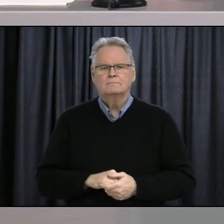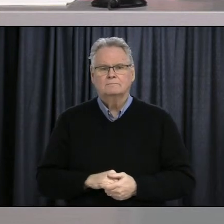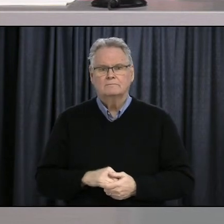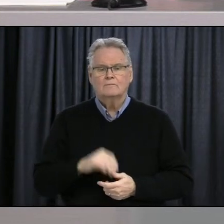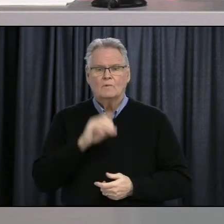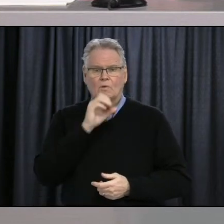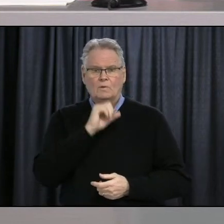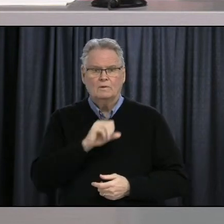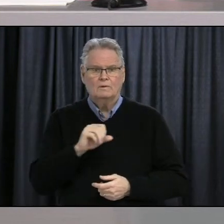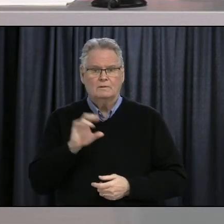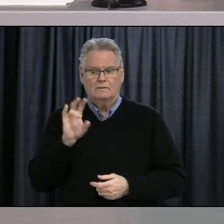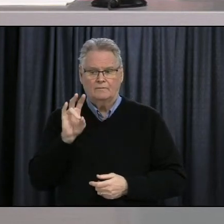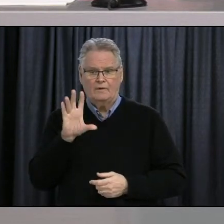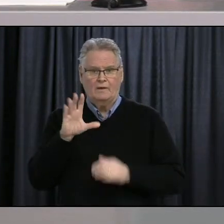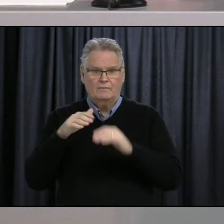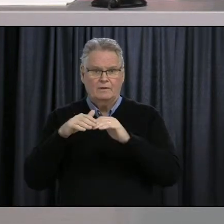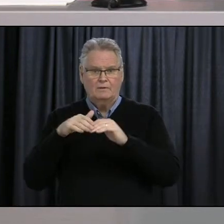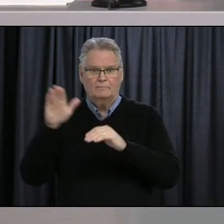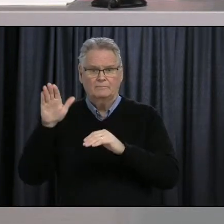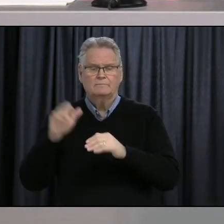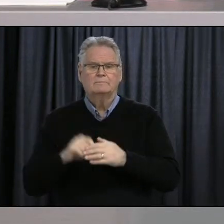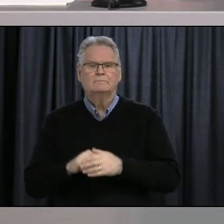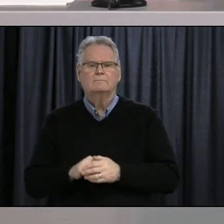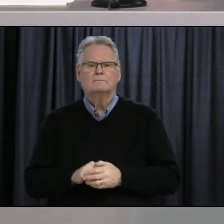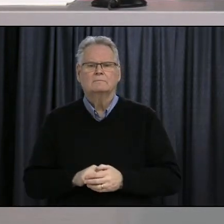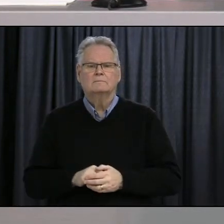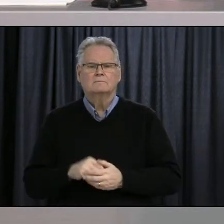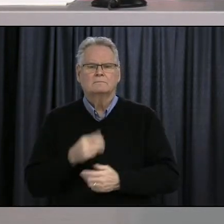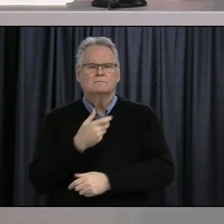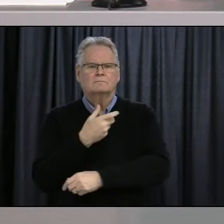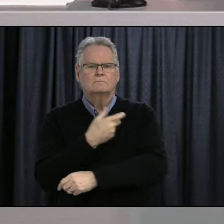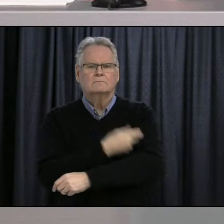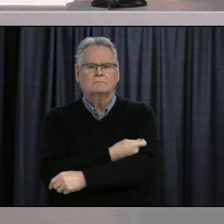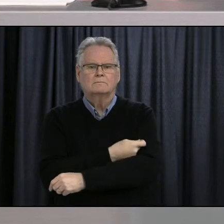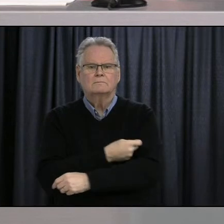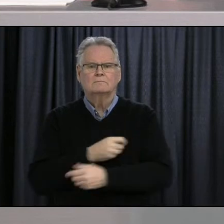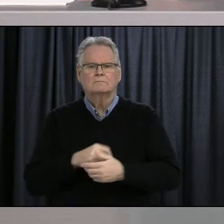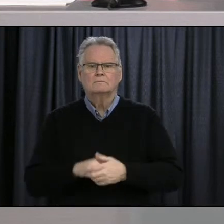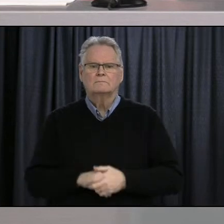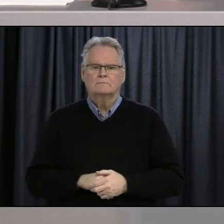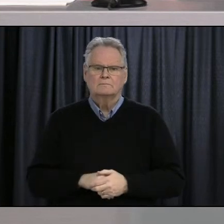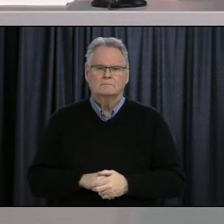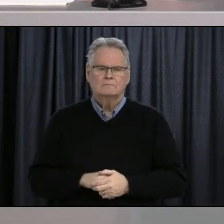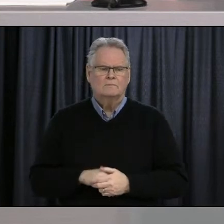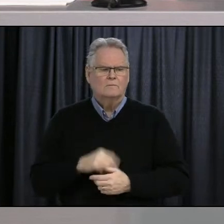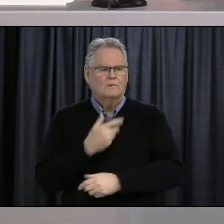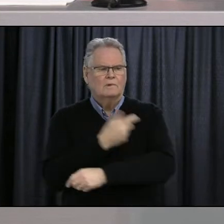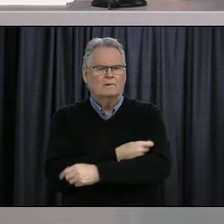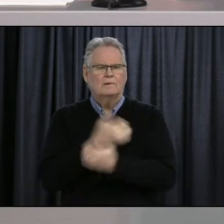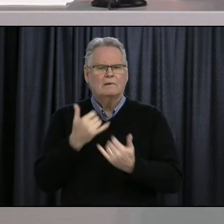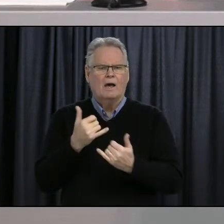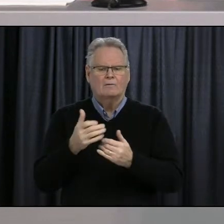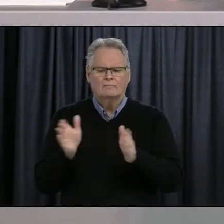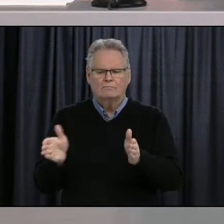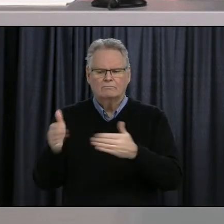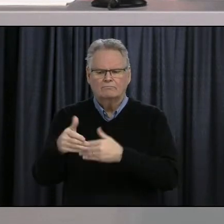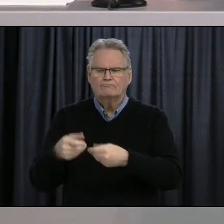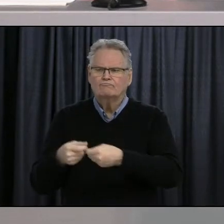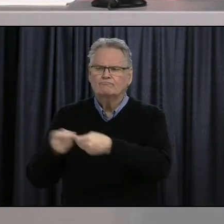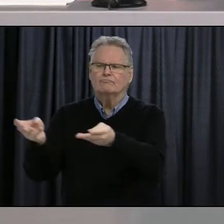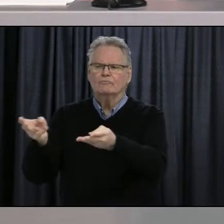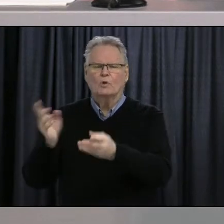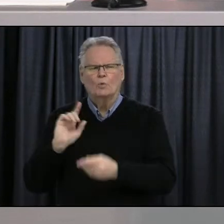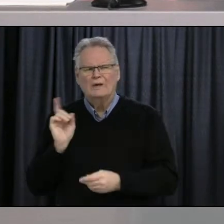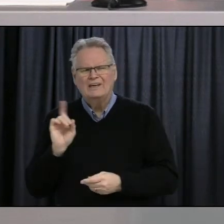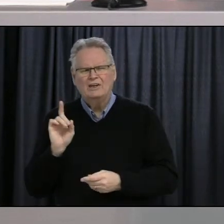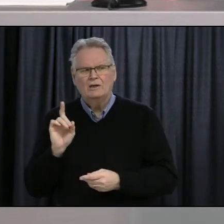for example. Why are they farther ahead? And when can we expect that other